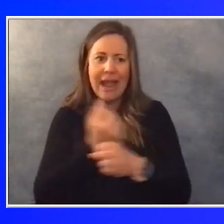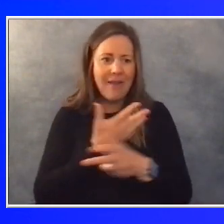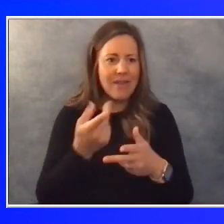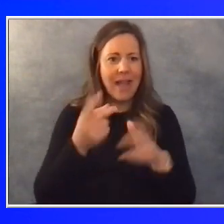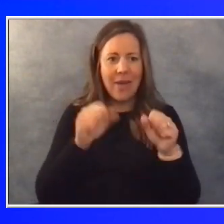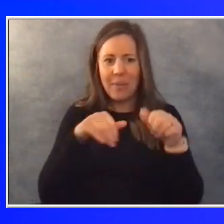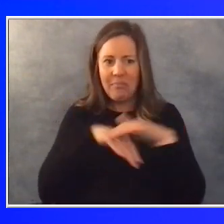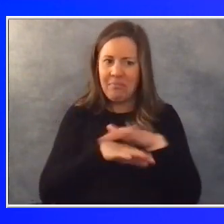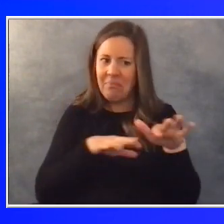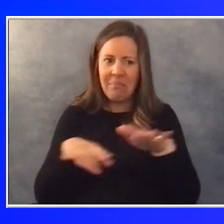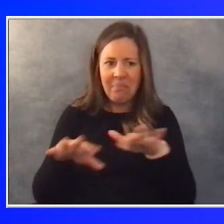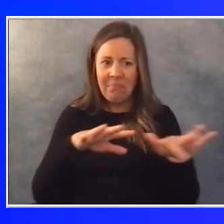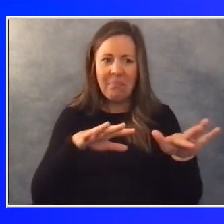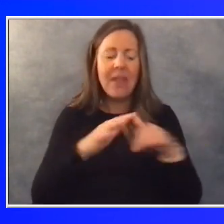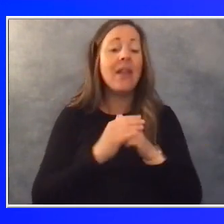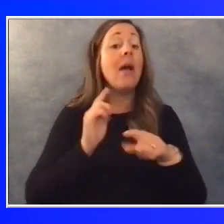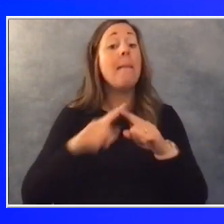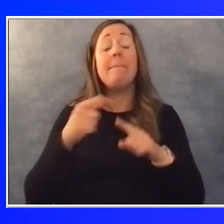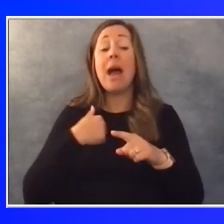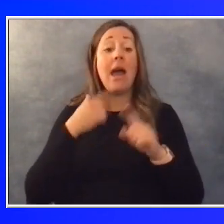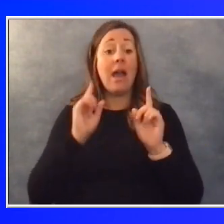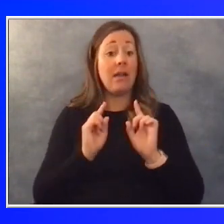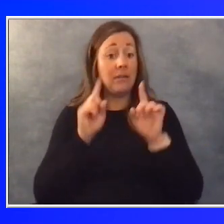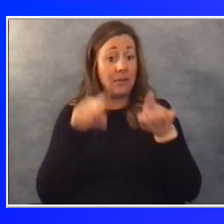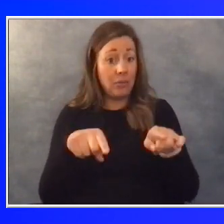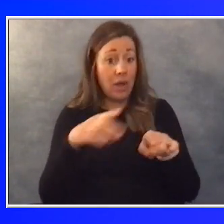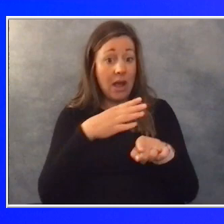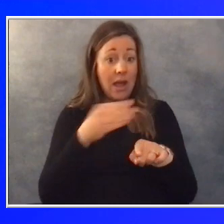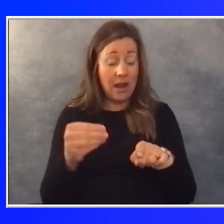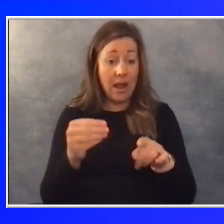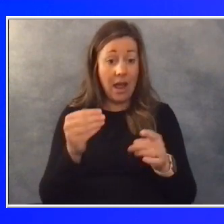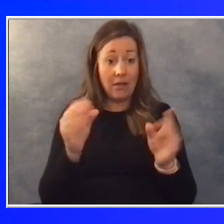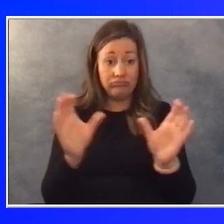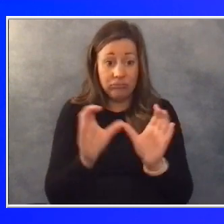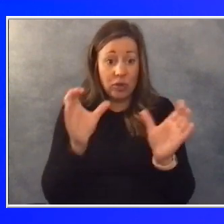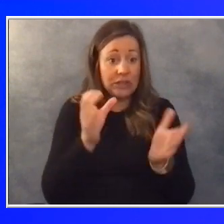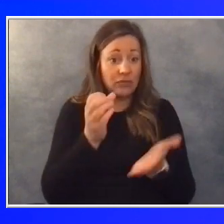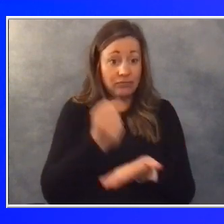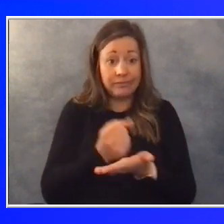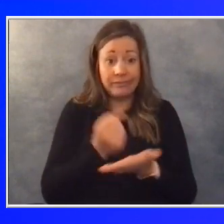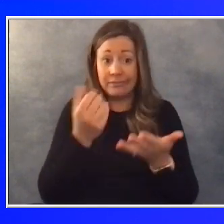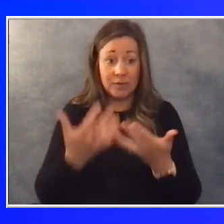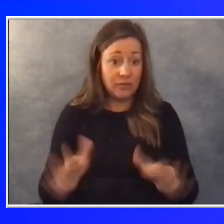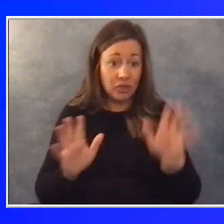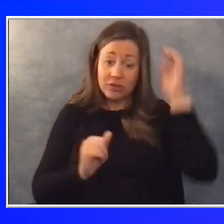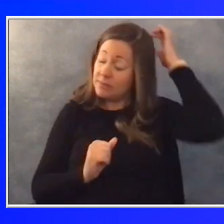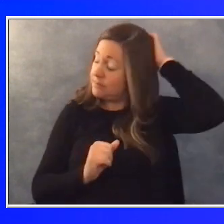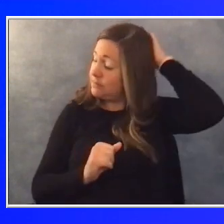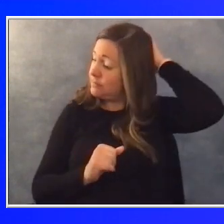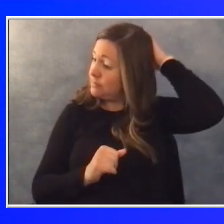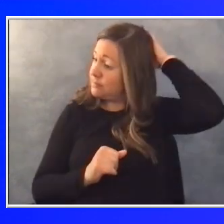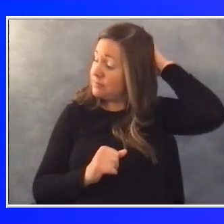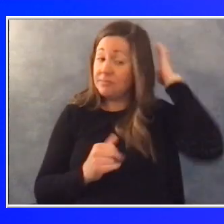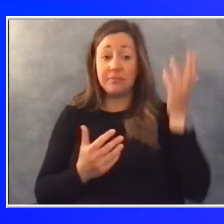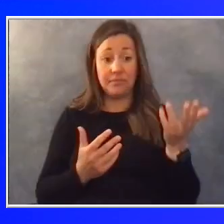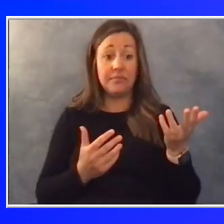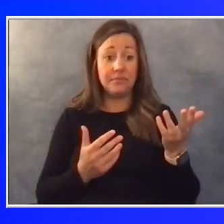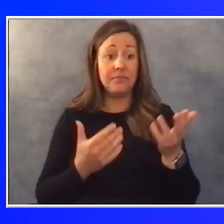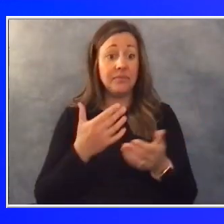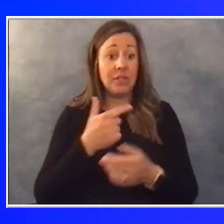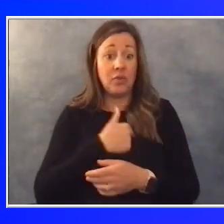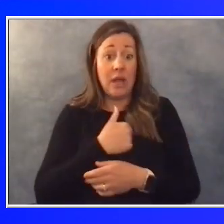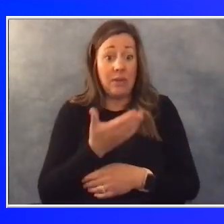But I went down, got the proper credentialing, and then went immediately. So I was actually there